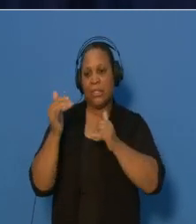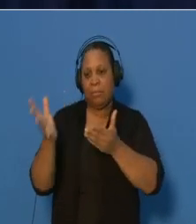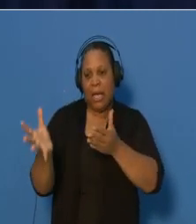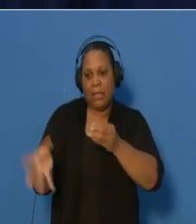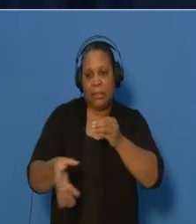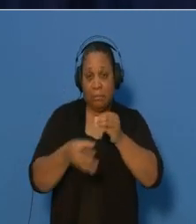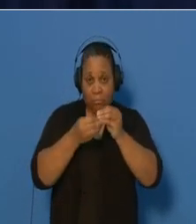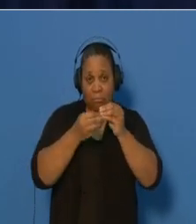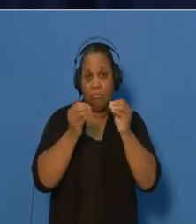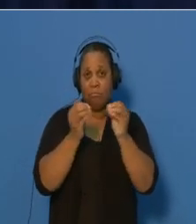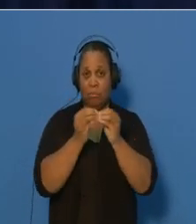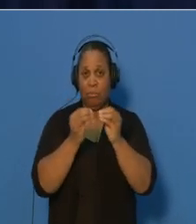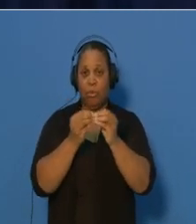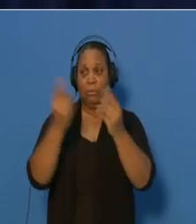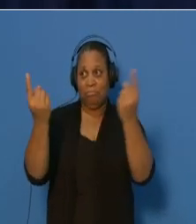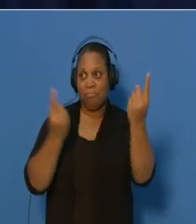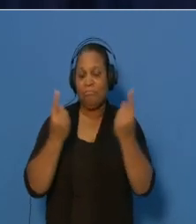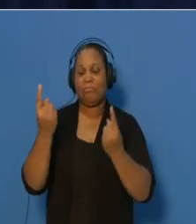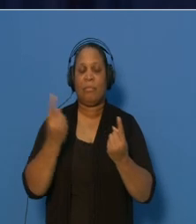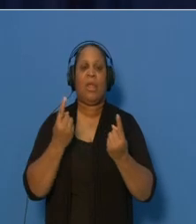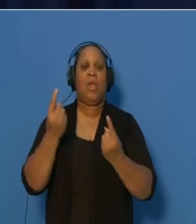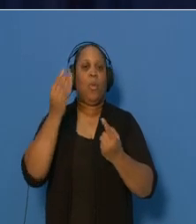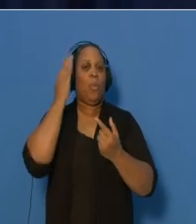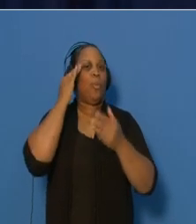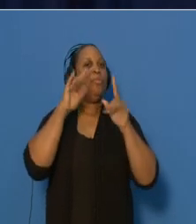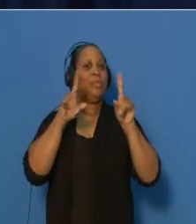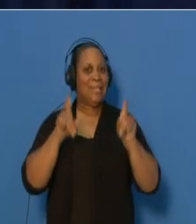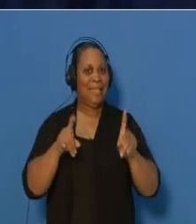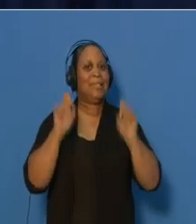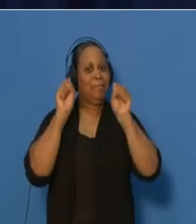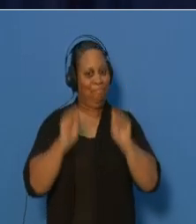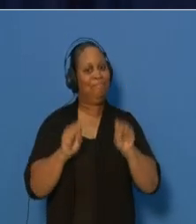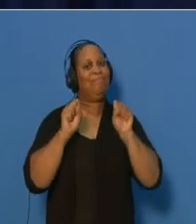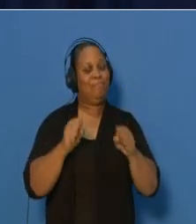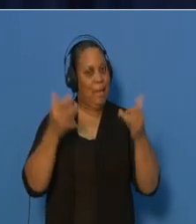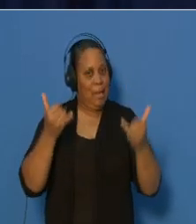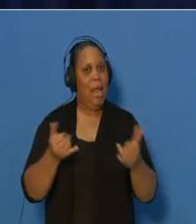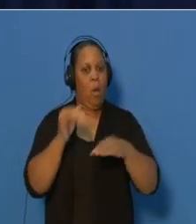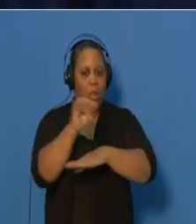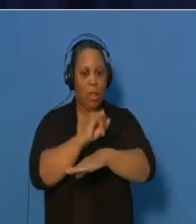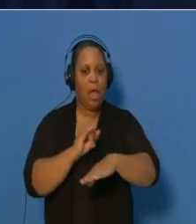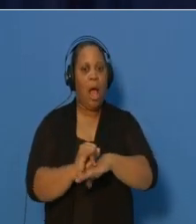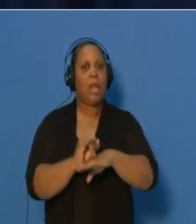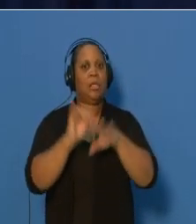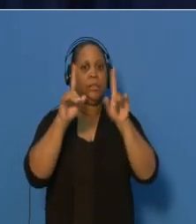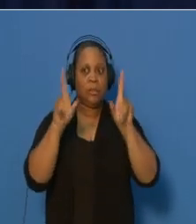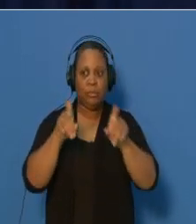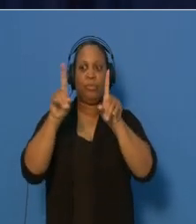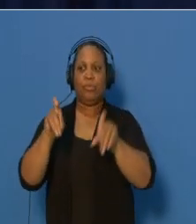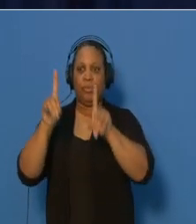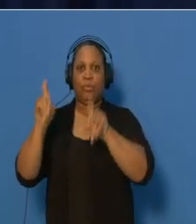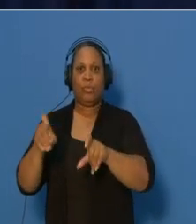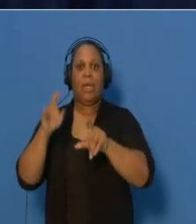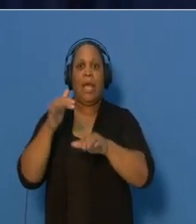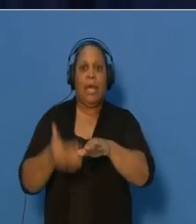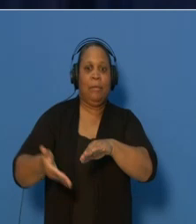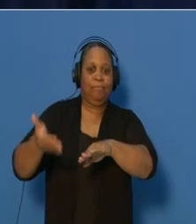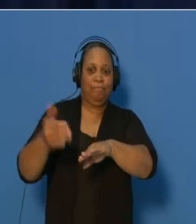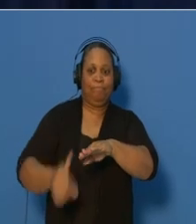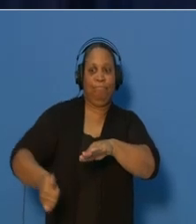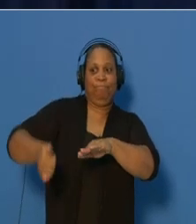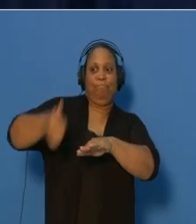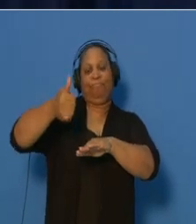that are coming. We do know that we have the testing capacity on island right now to test as much as we need and to ramp up our testing regime, and it's